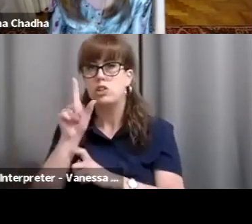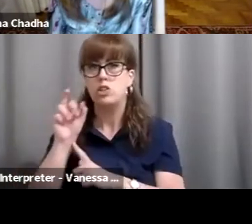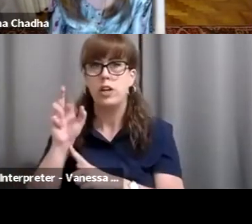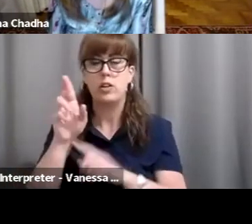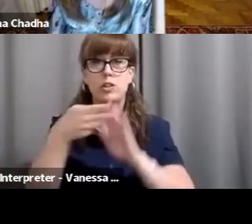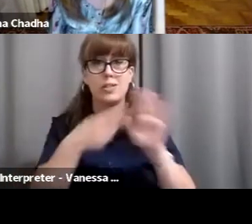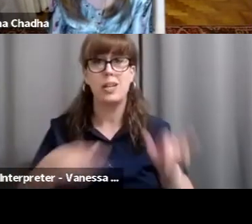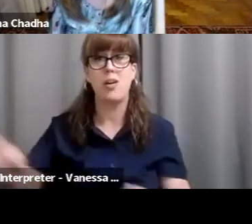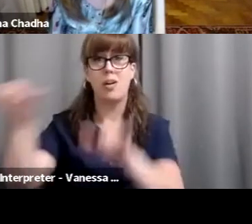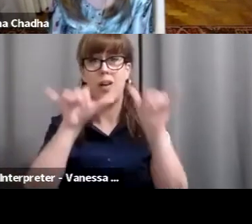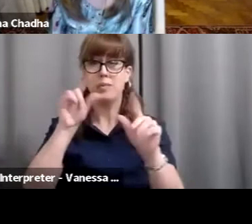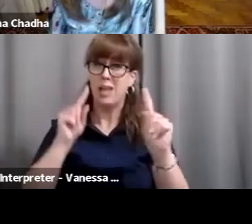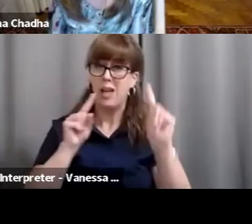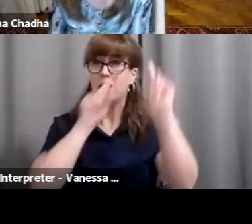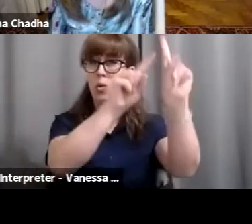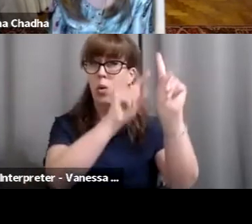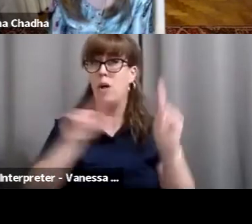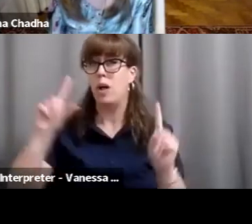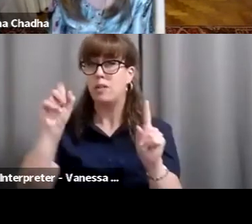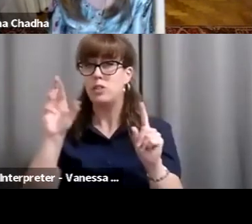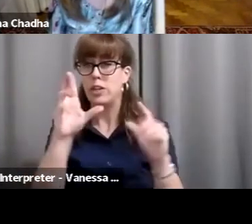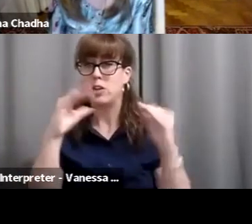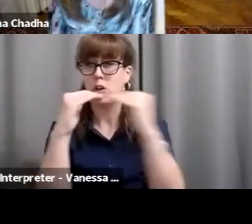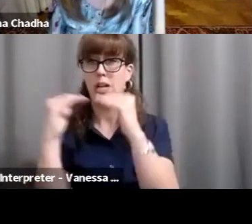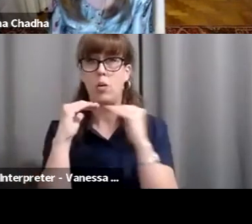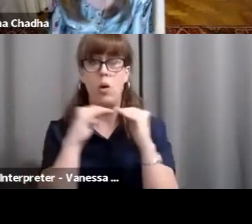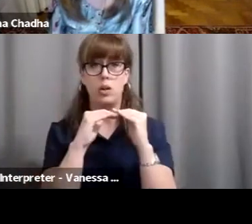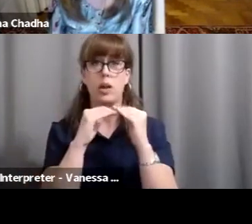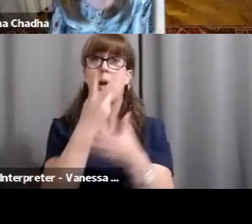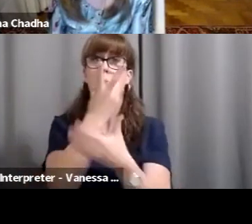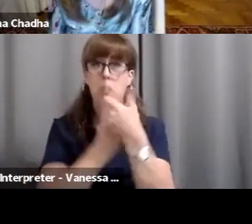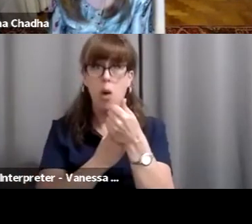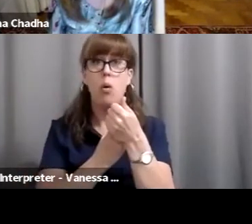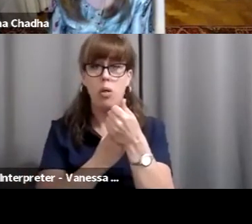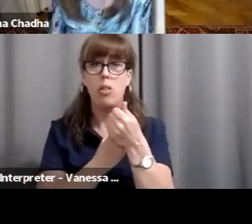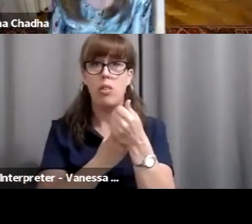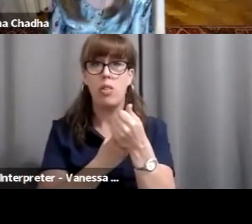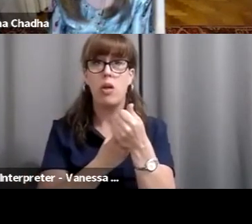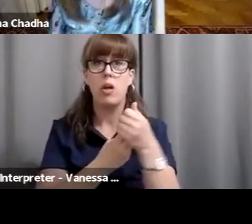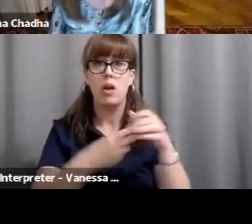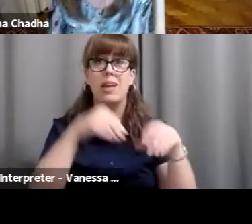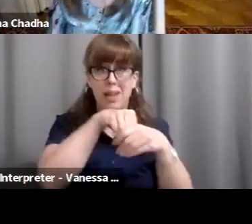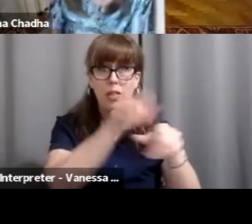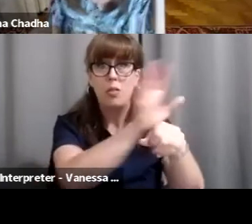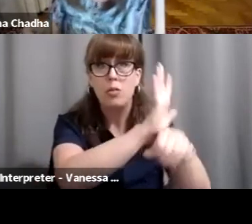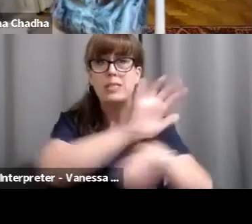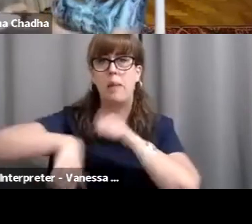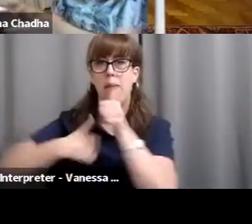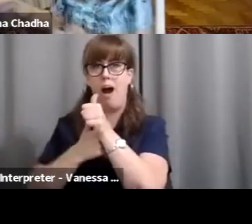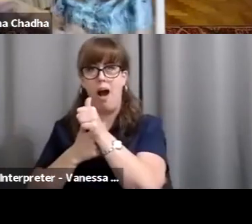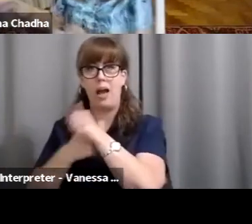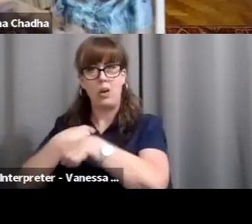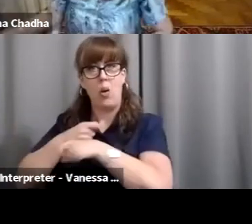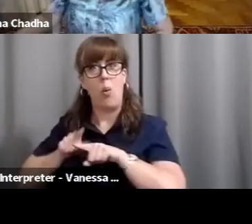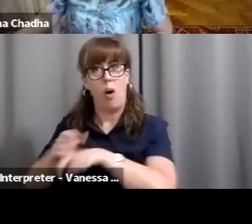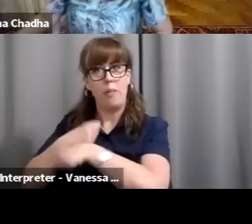equality, both on the camera, but also, and this is kind of defining